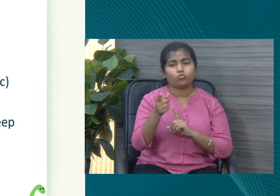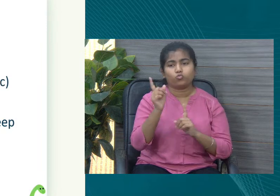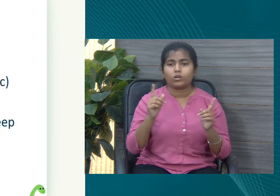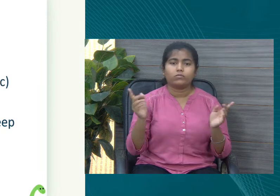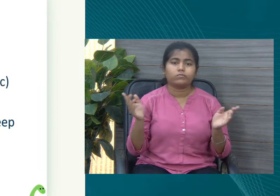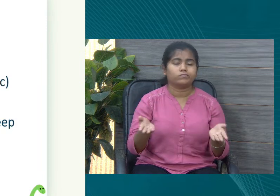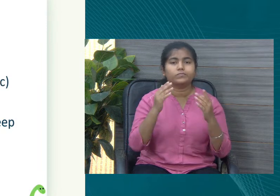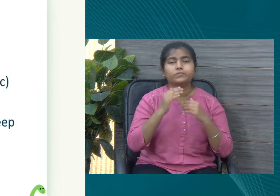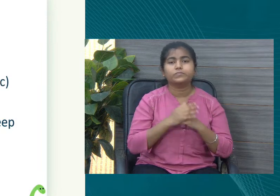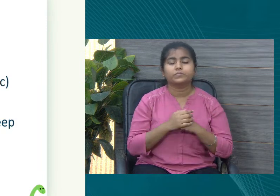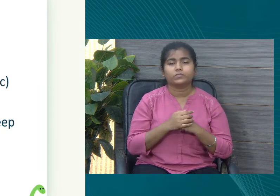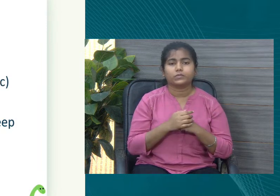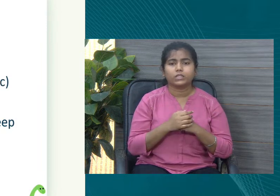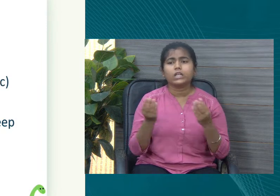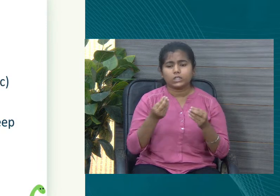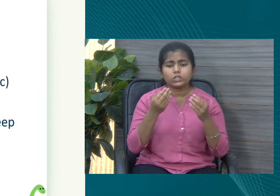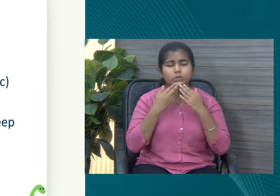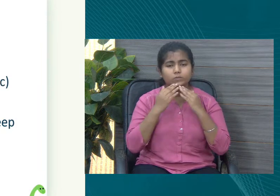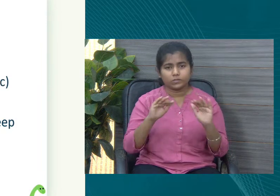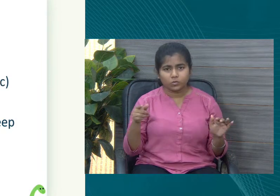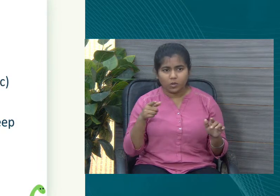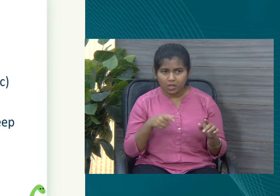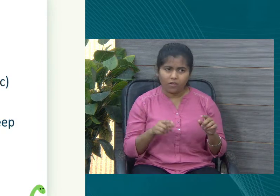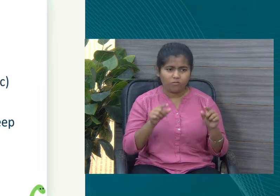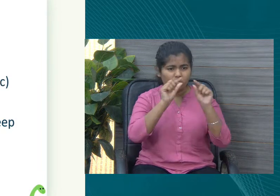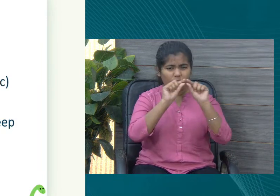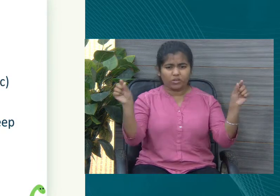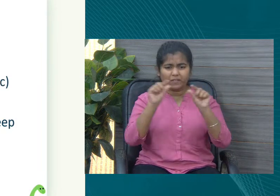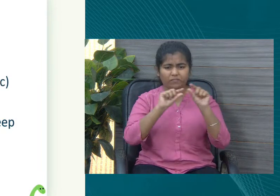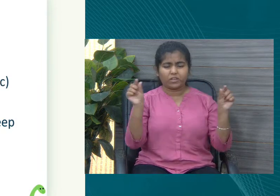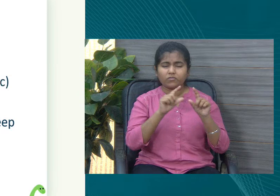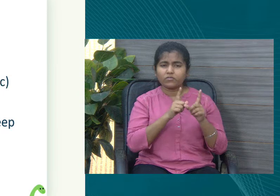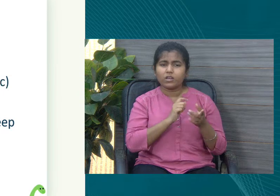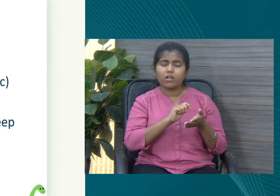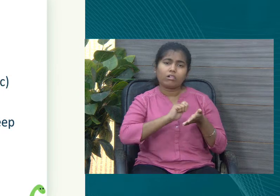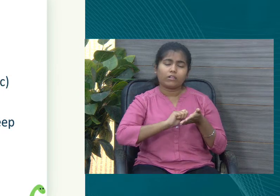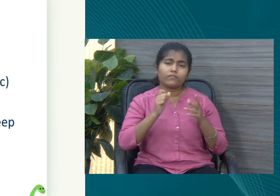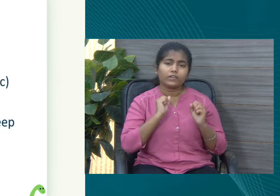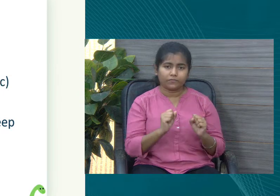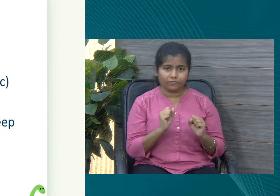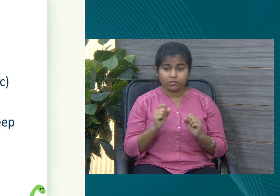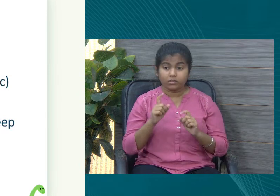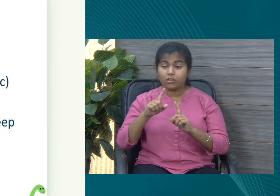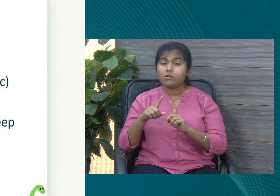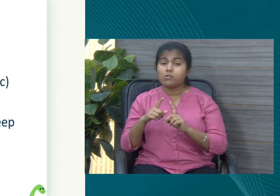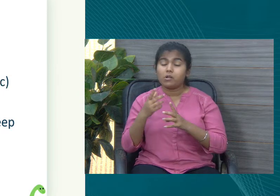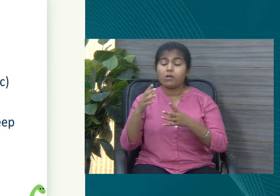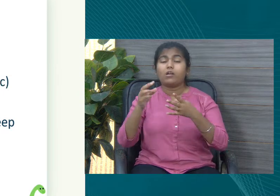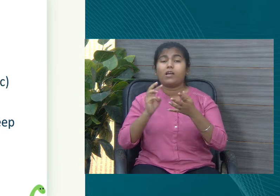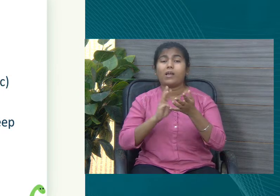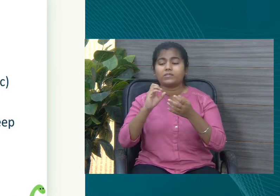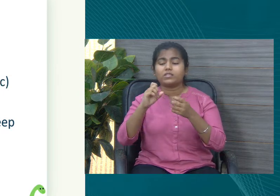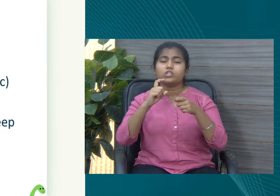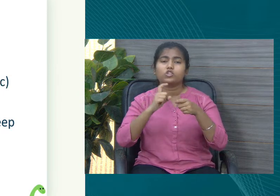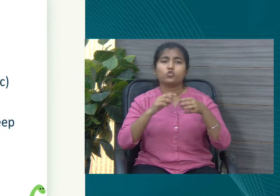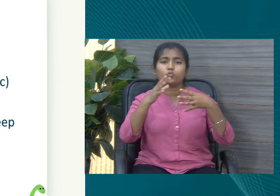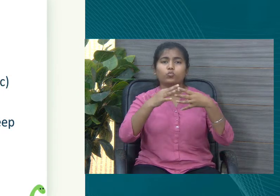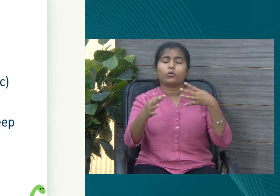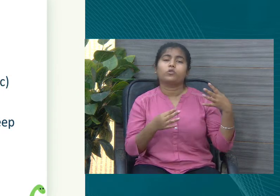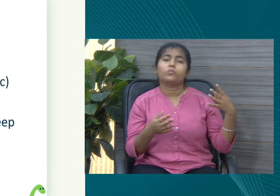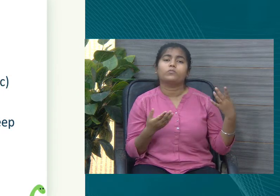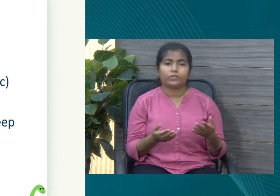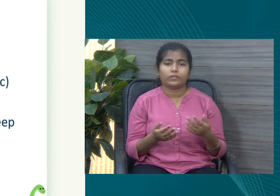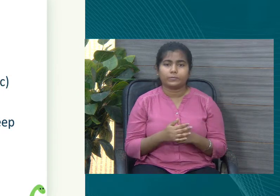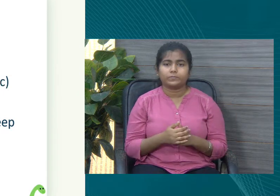there are some students who cannot do the write complete sentences. For them we have given the multiple choice questions. That where is the